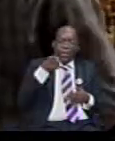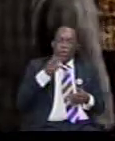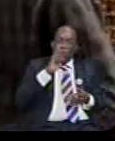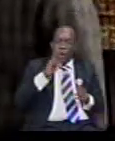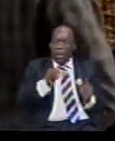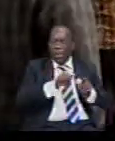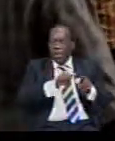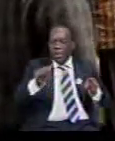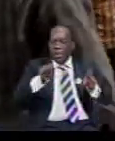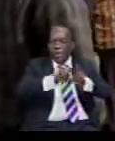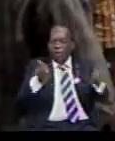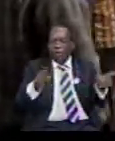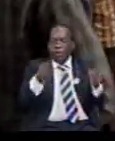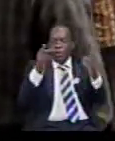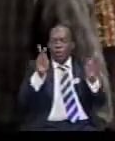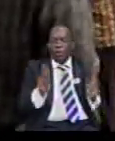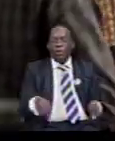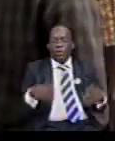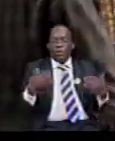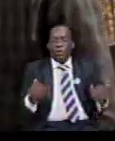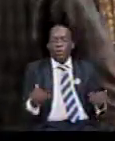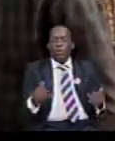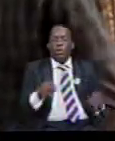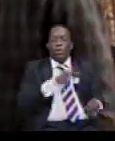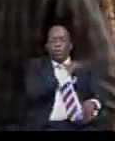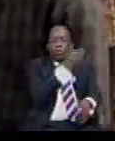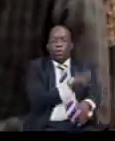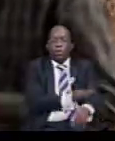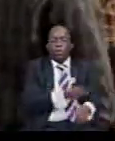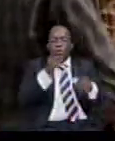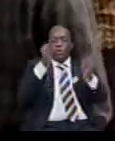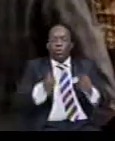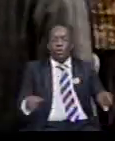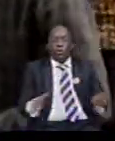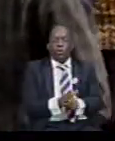now. Mighty, powerful,